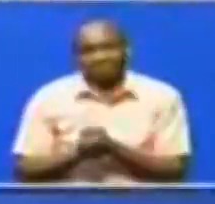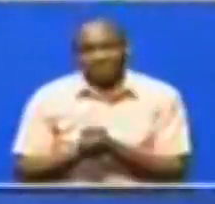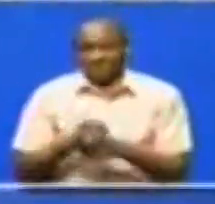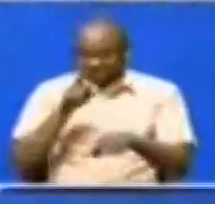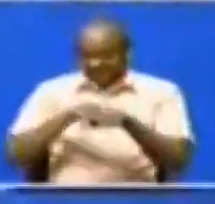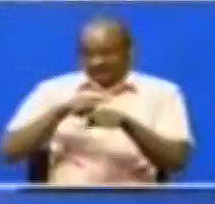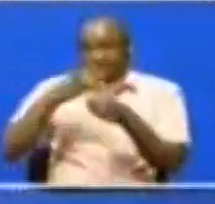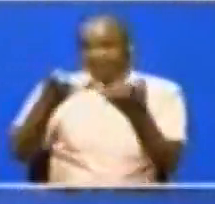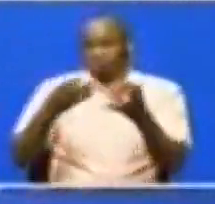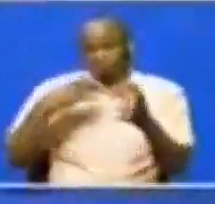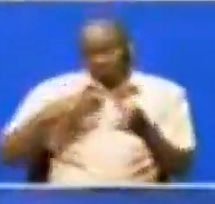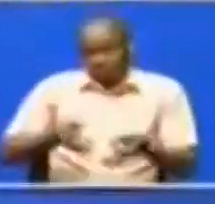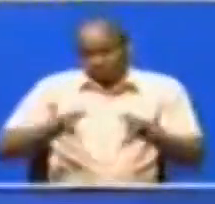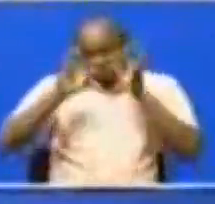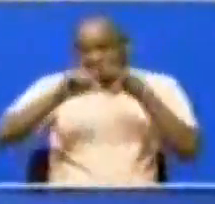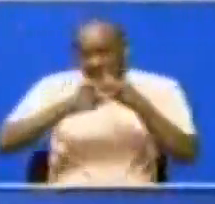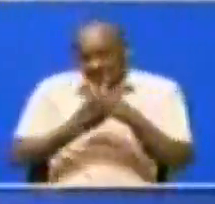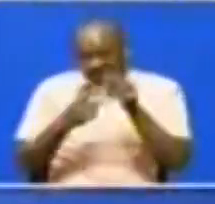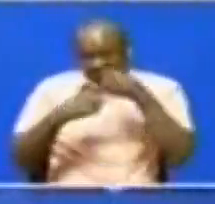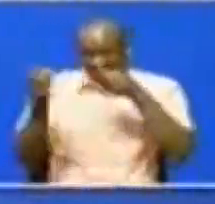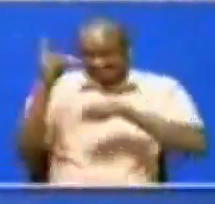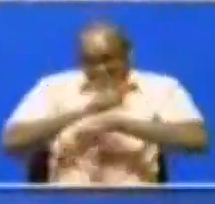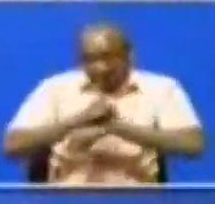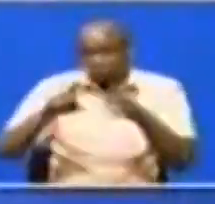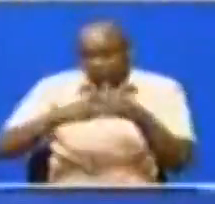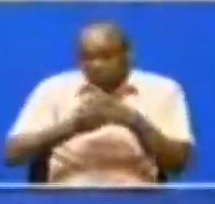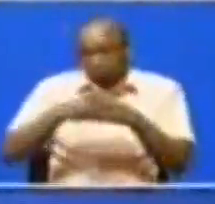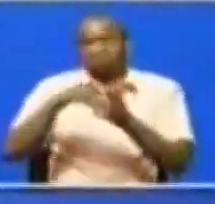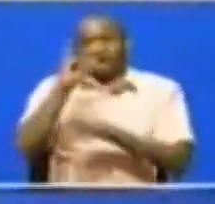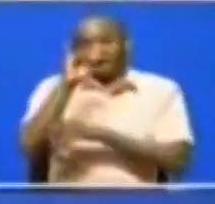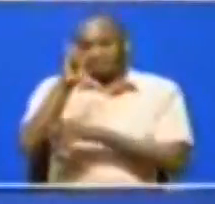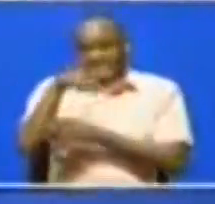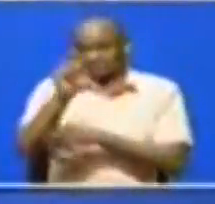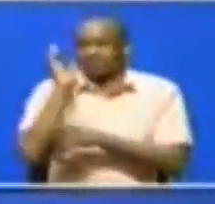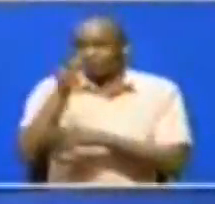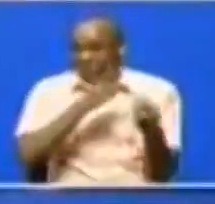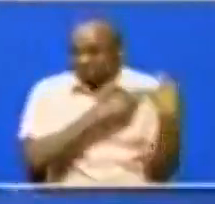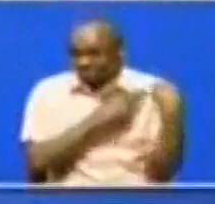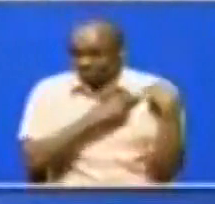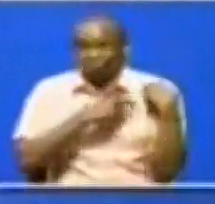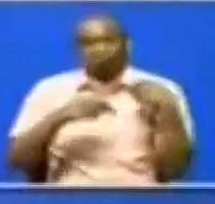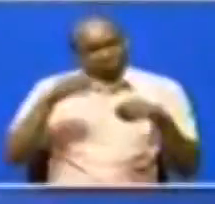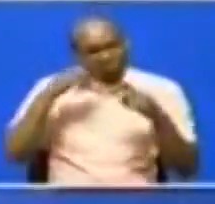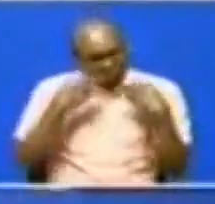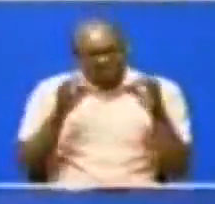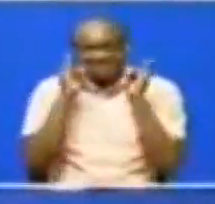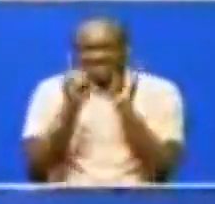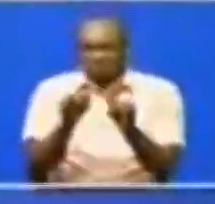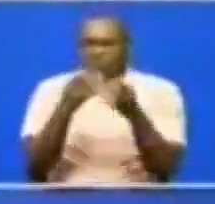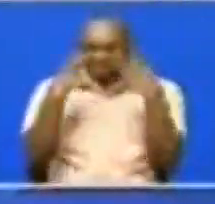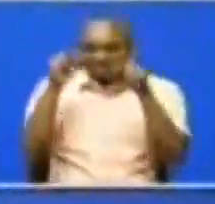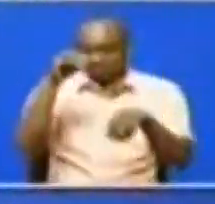As the countdown officially began to the 60 days within which electoral body IEBC has to conduct fresh